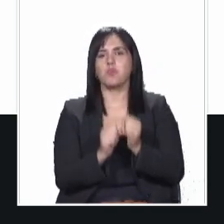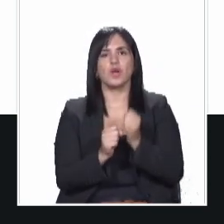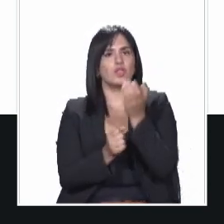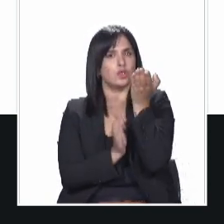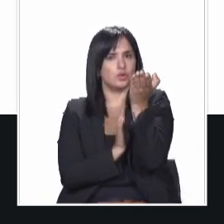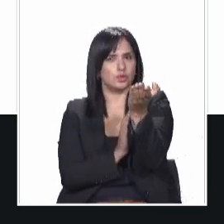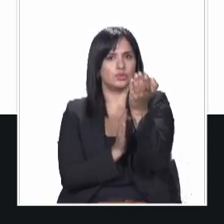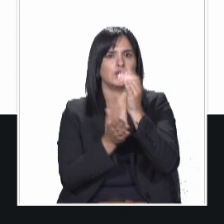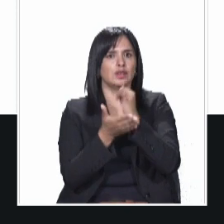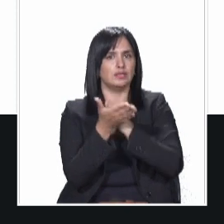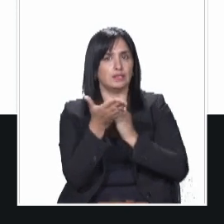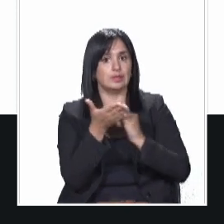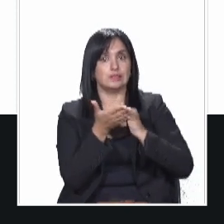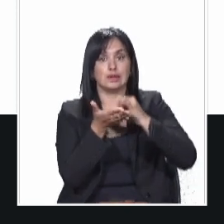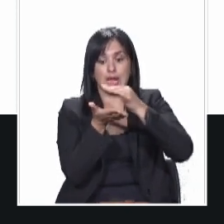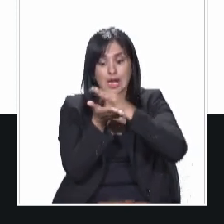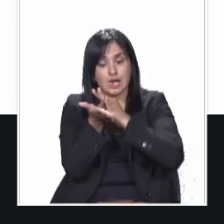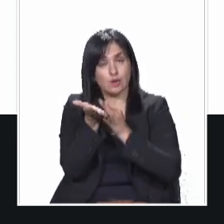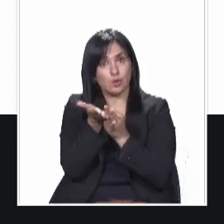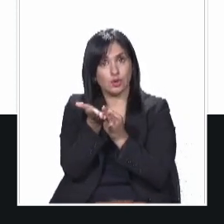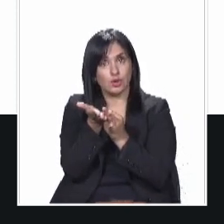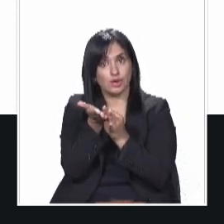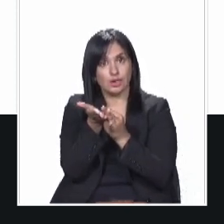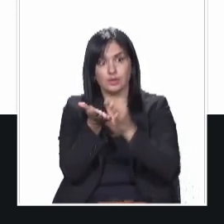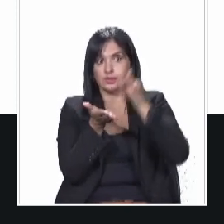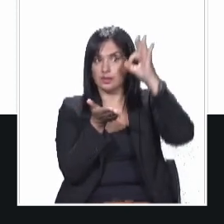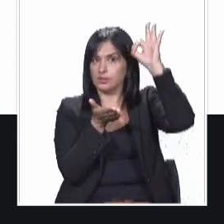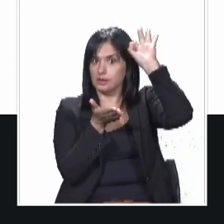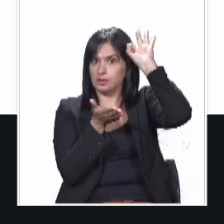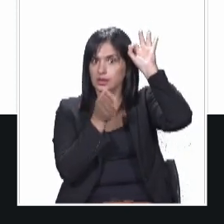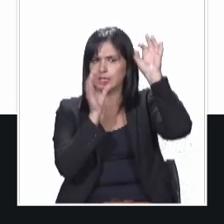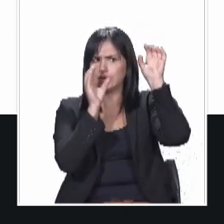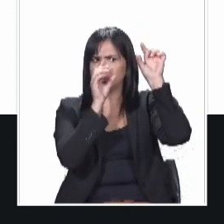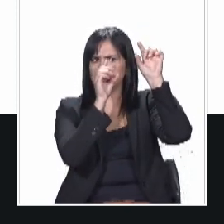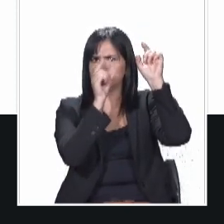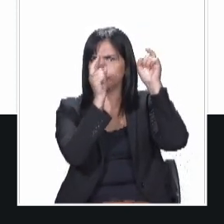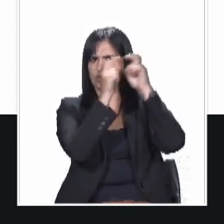them talk to each other and can you make them learn something?